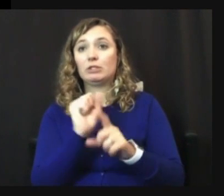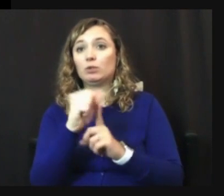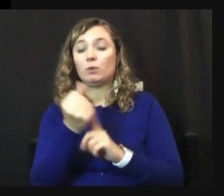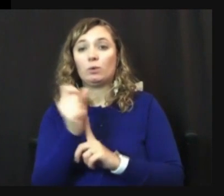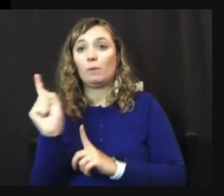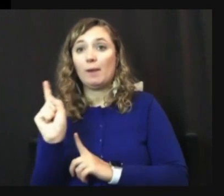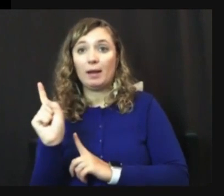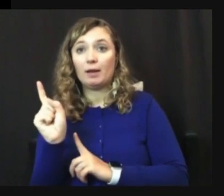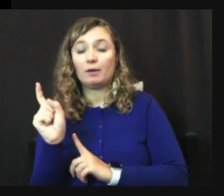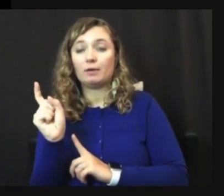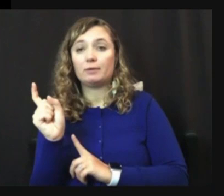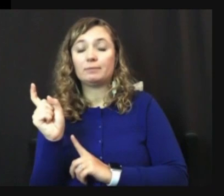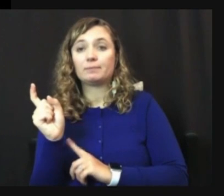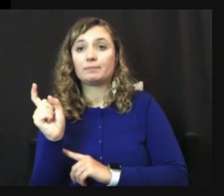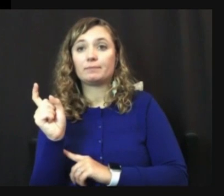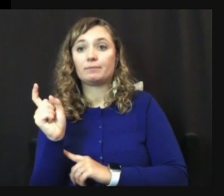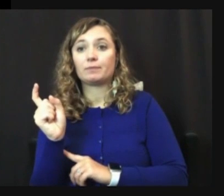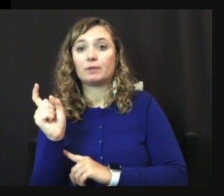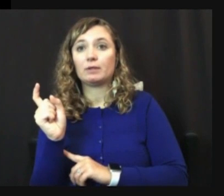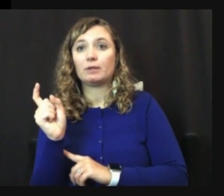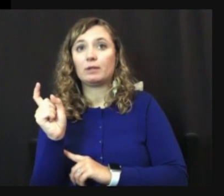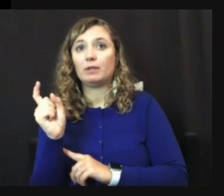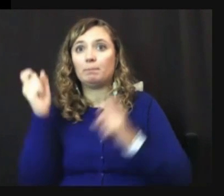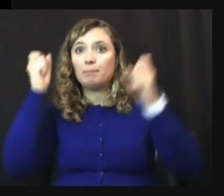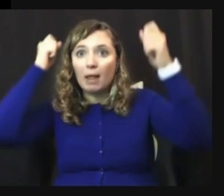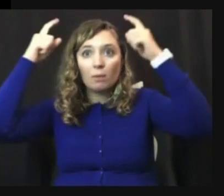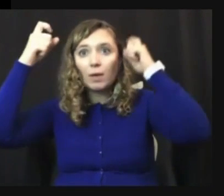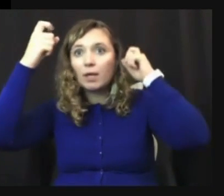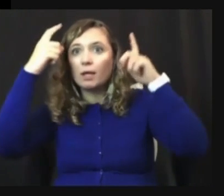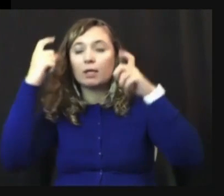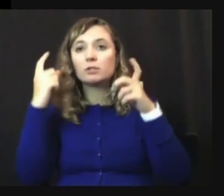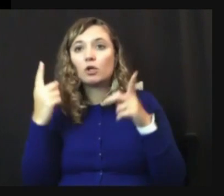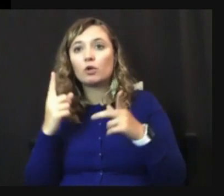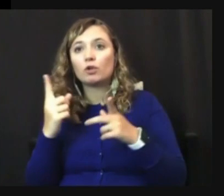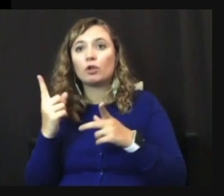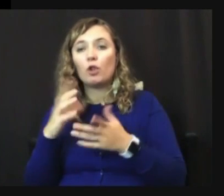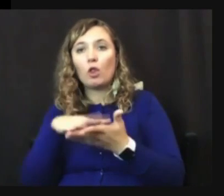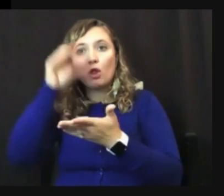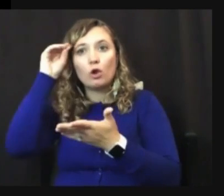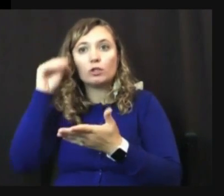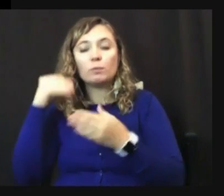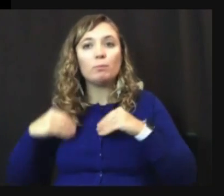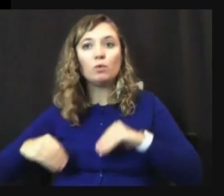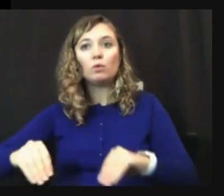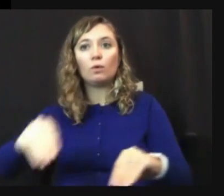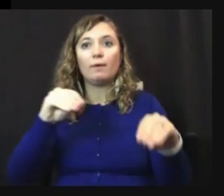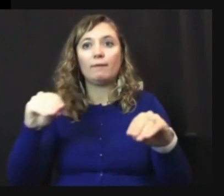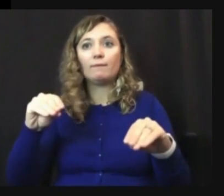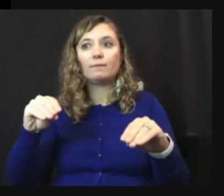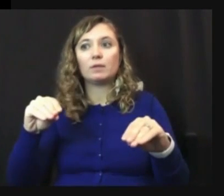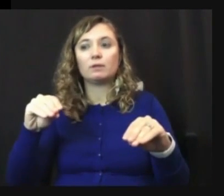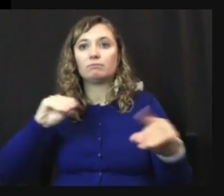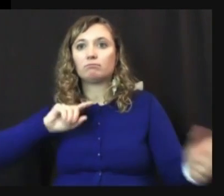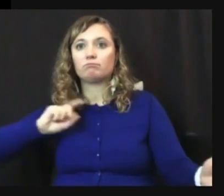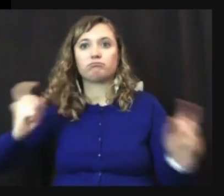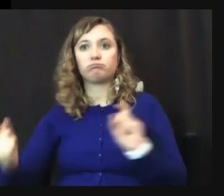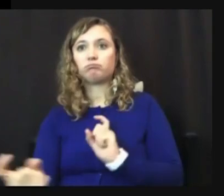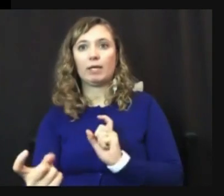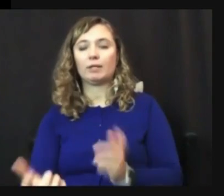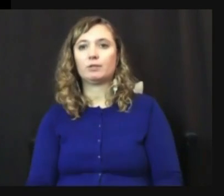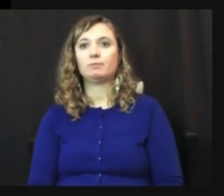getting, where the pathways that you have learned to move your body have just irrevocably